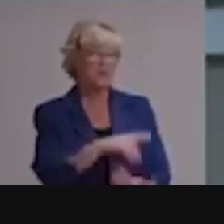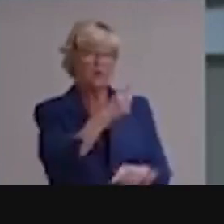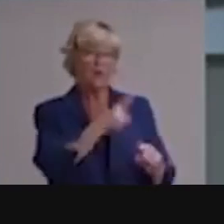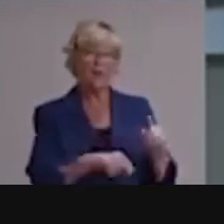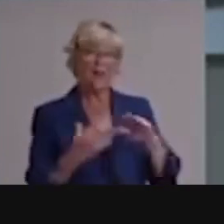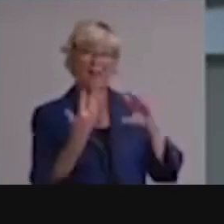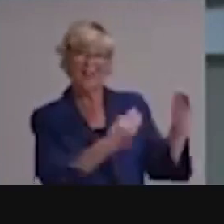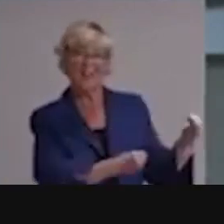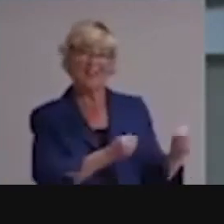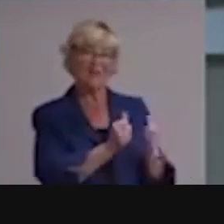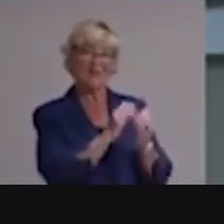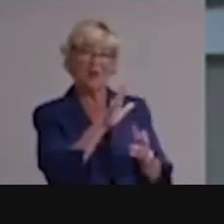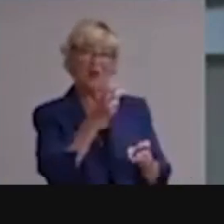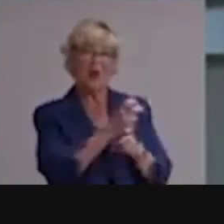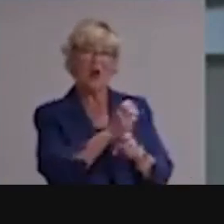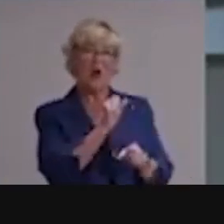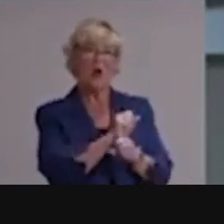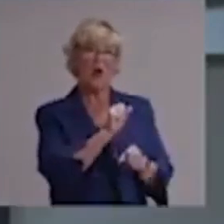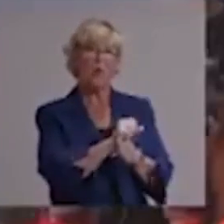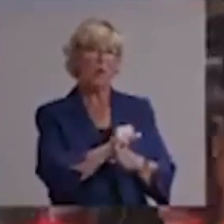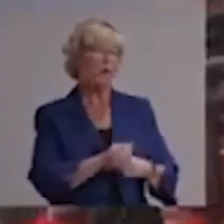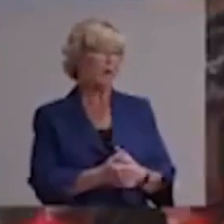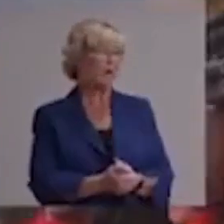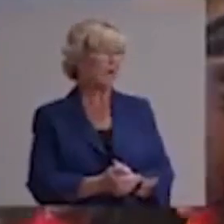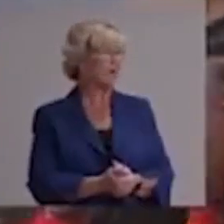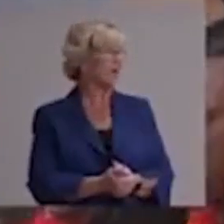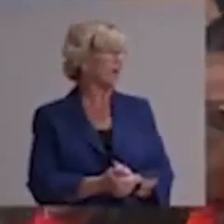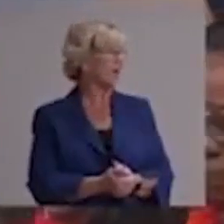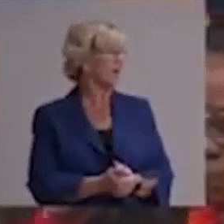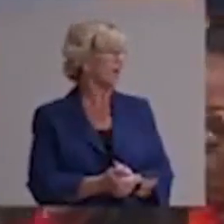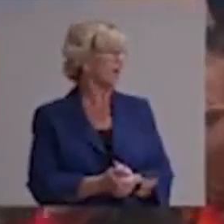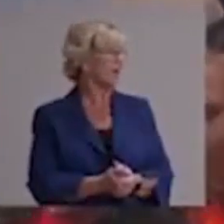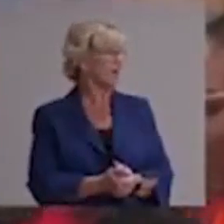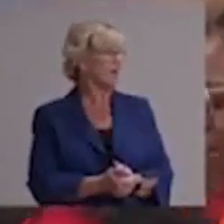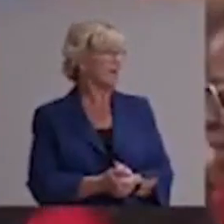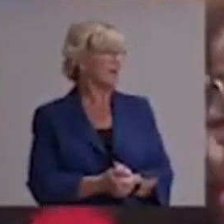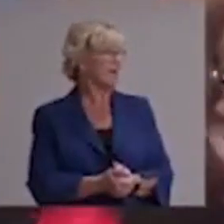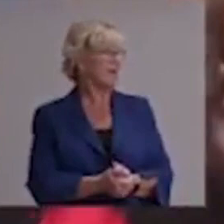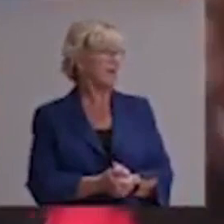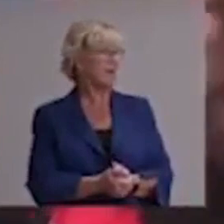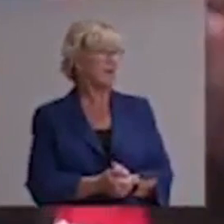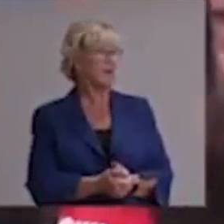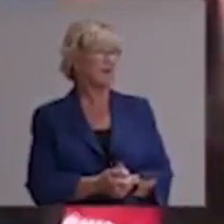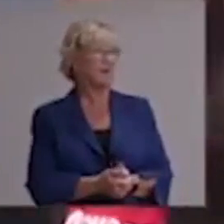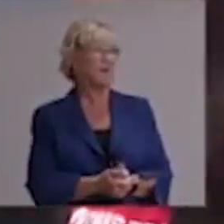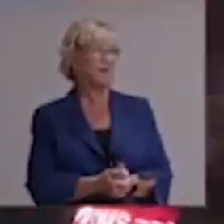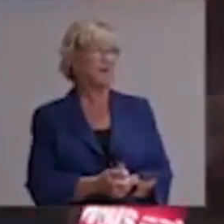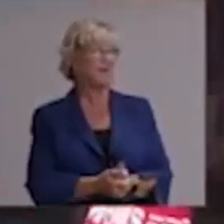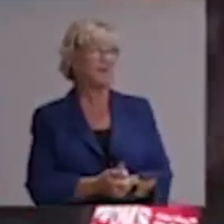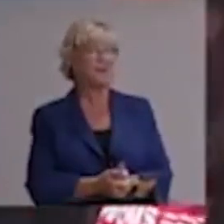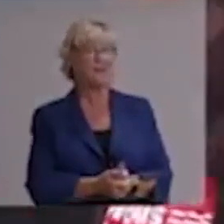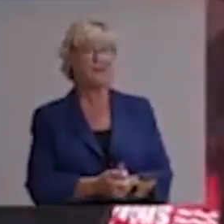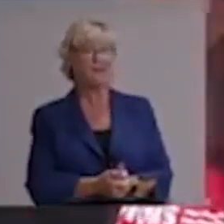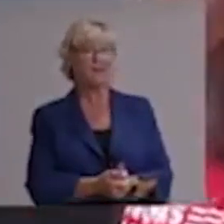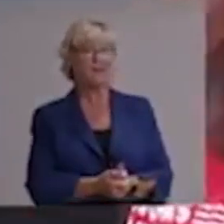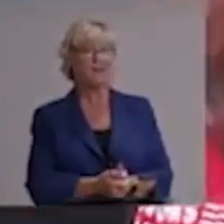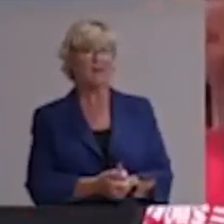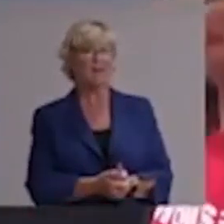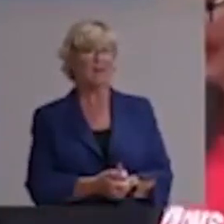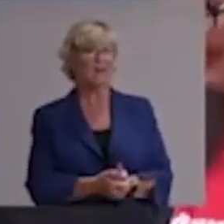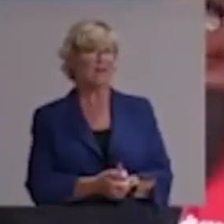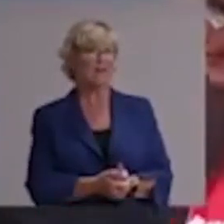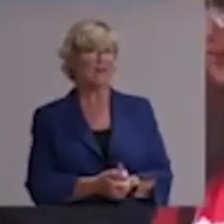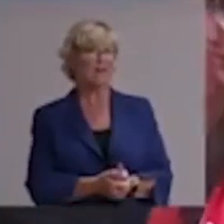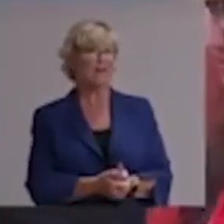California's magazine capacity restriction was struck down by the courts, Governor Gavin Newsom